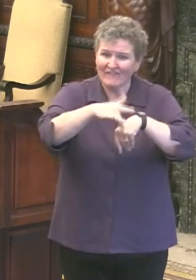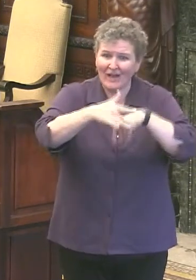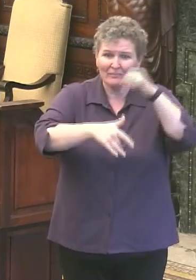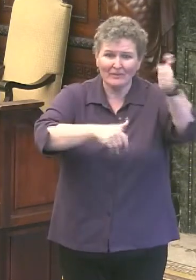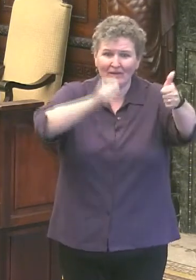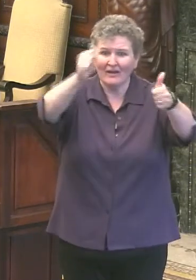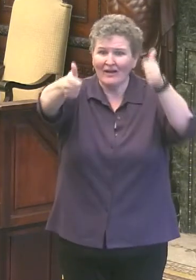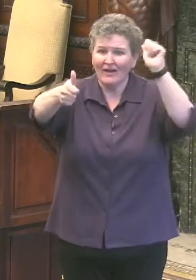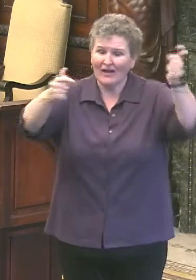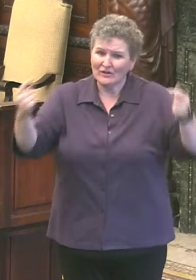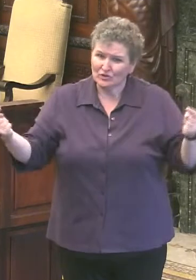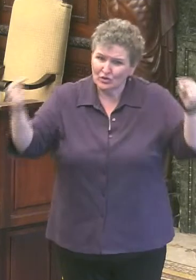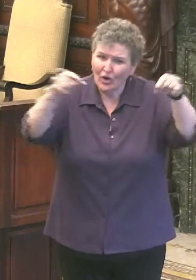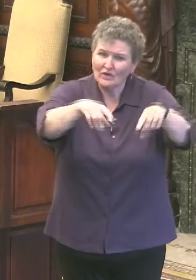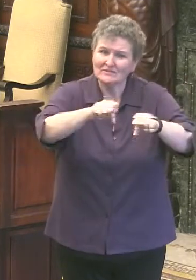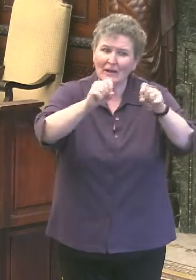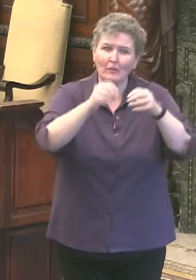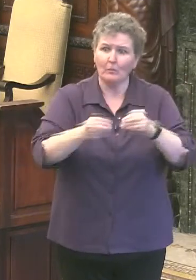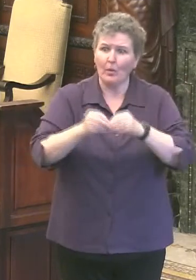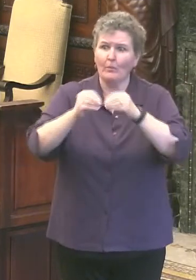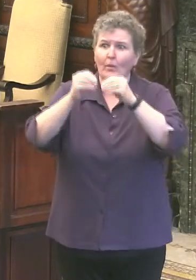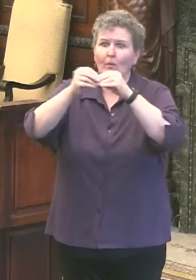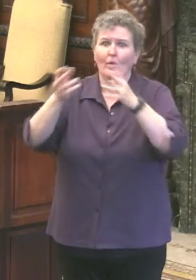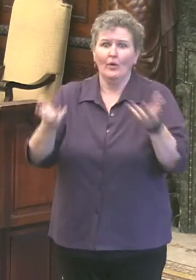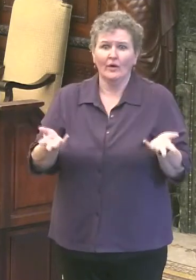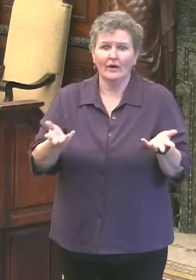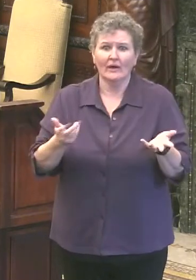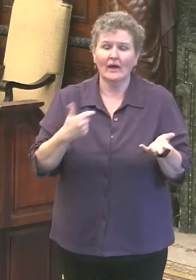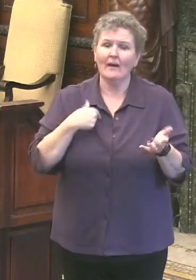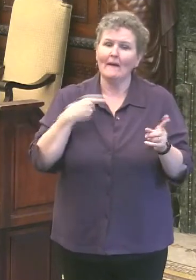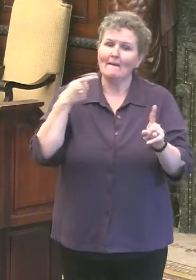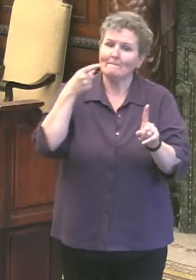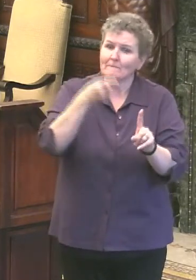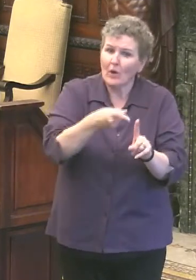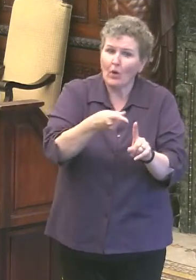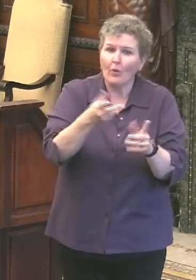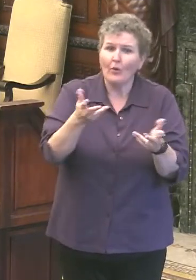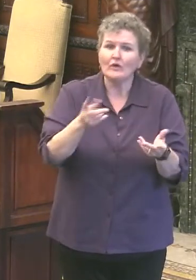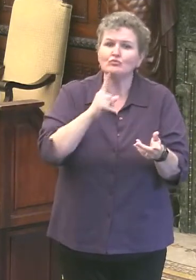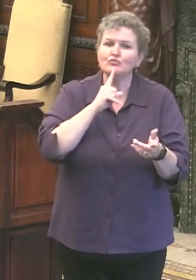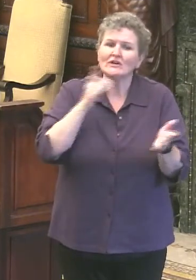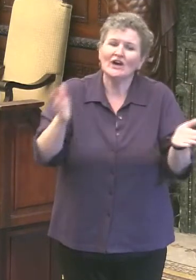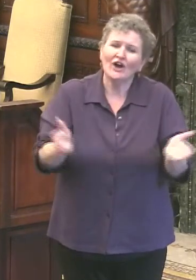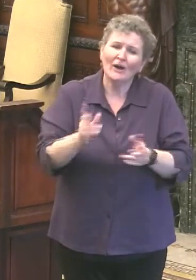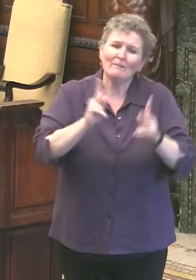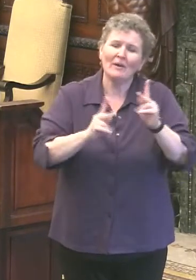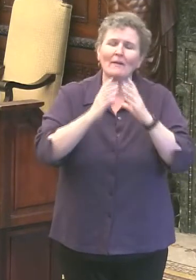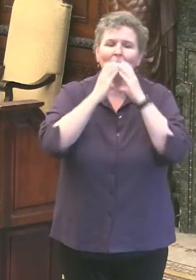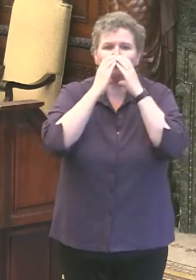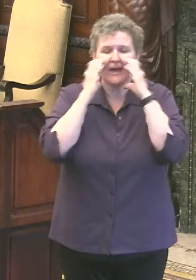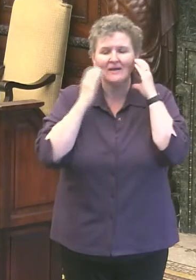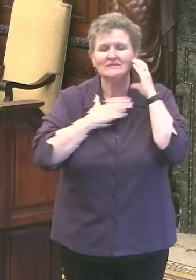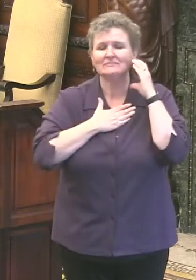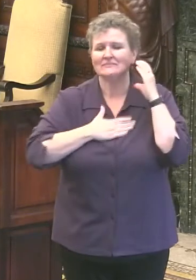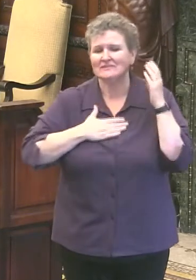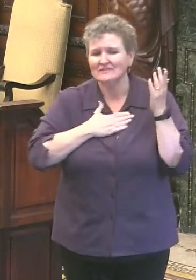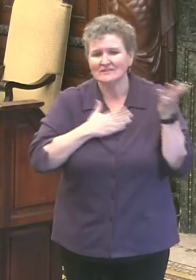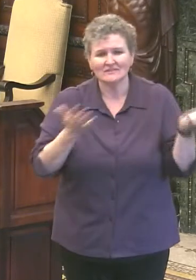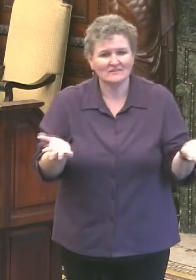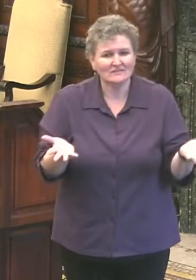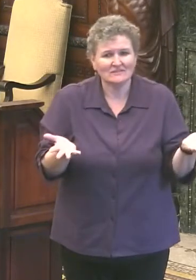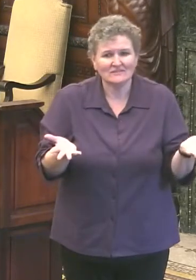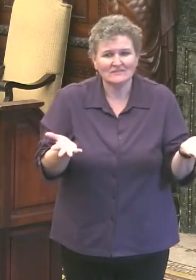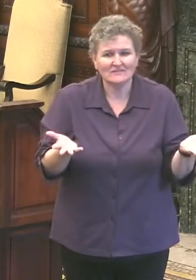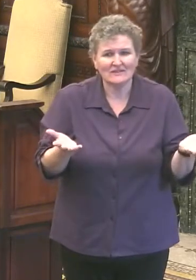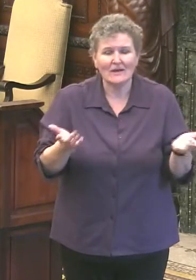underserved. But it boils down to really encouraging people to use masks and keep their distance from